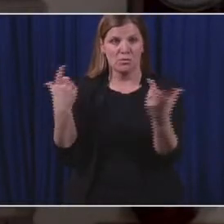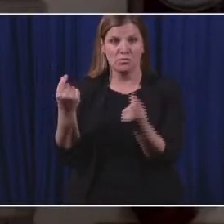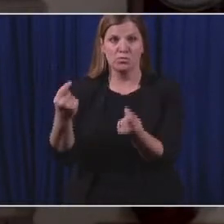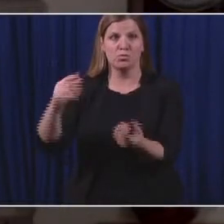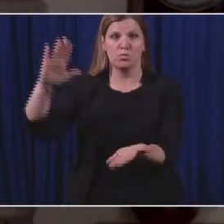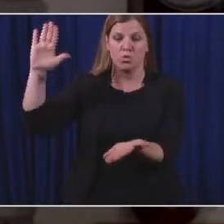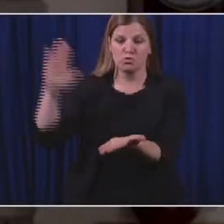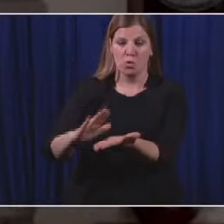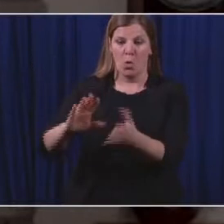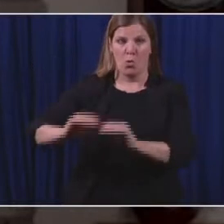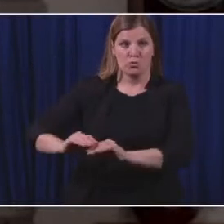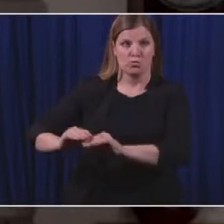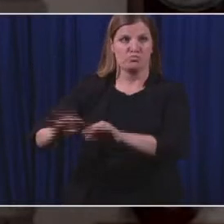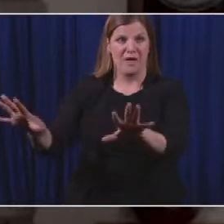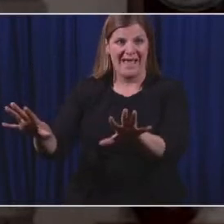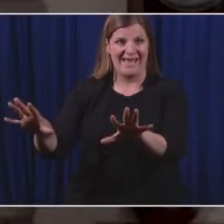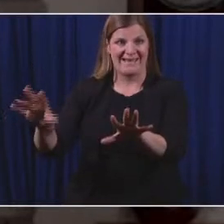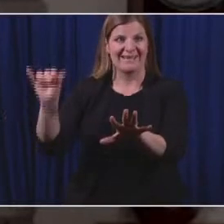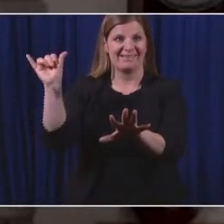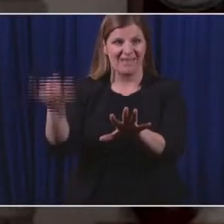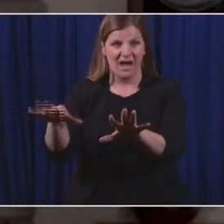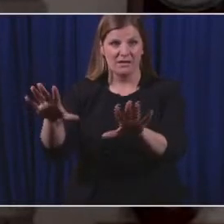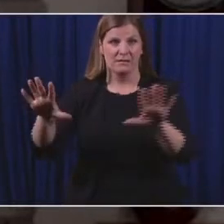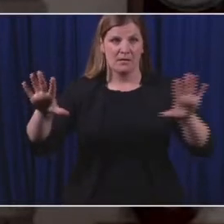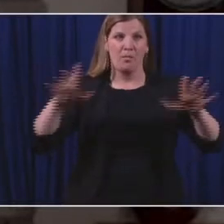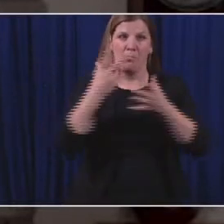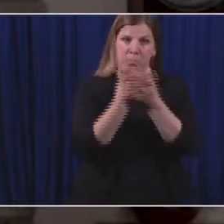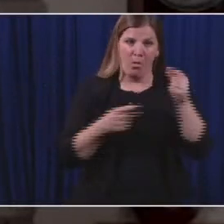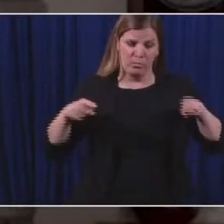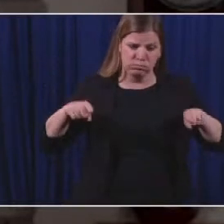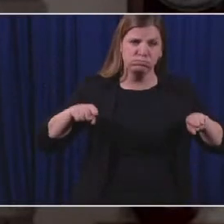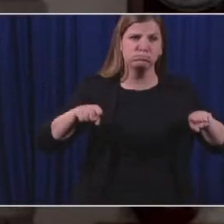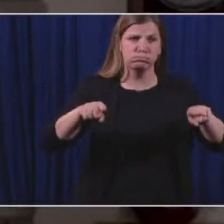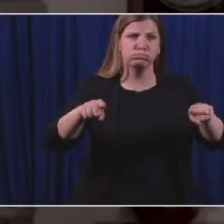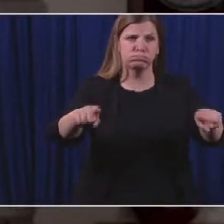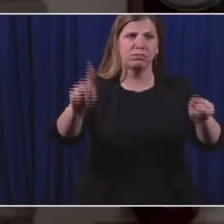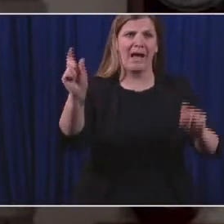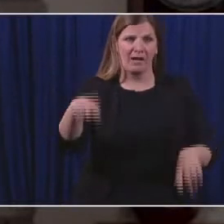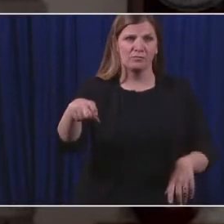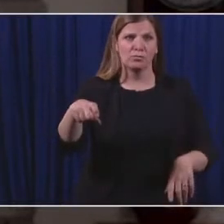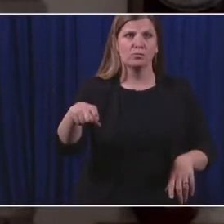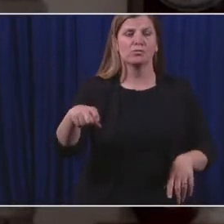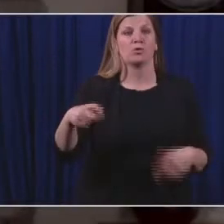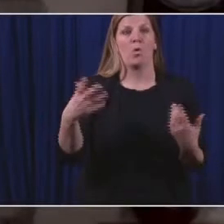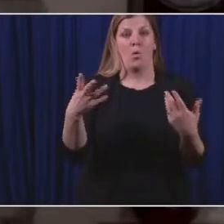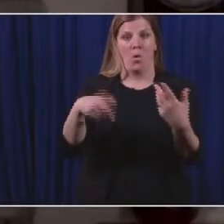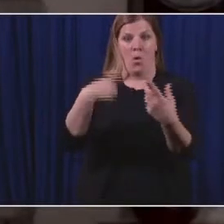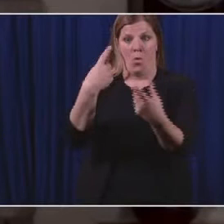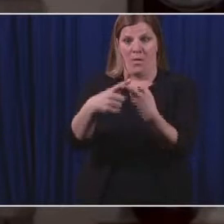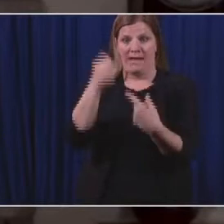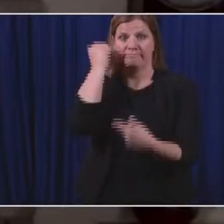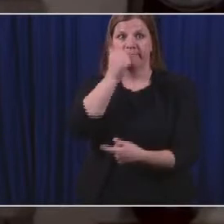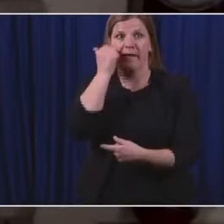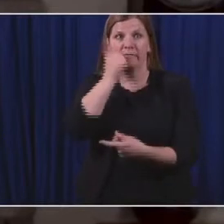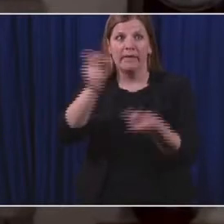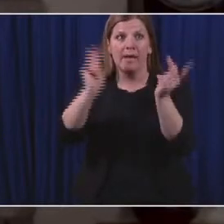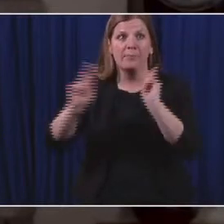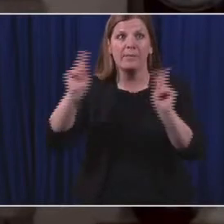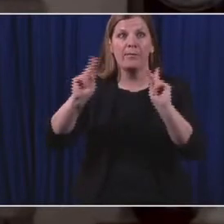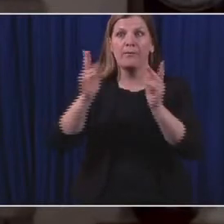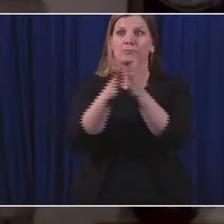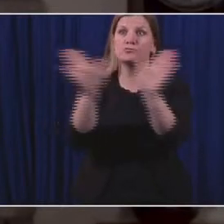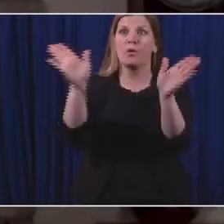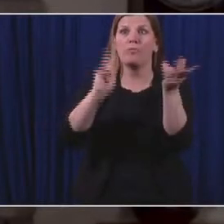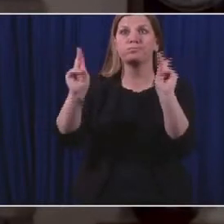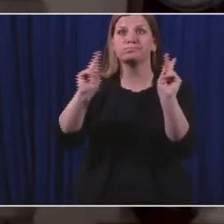forward. So I don't know at what date we will be to the general population. Can't come soon enough for